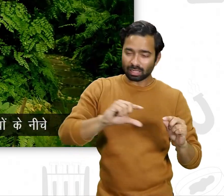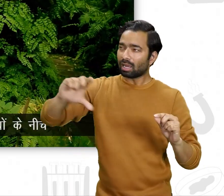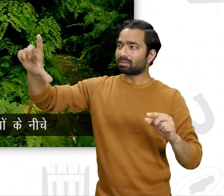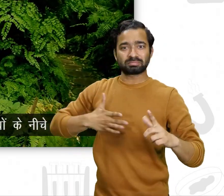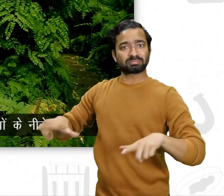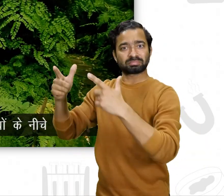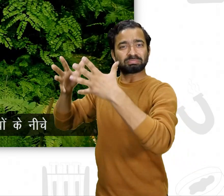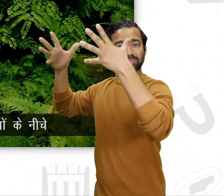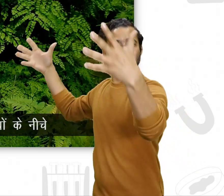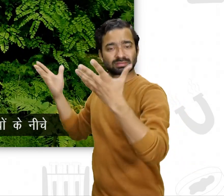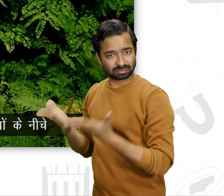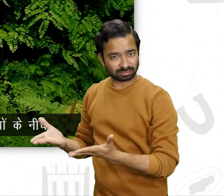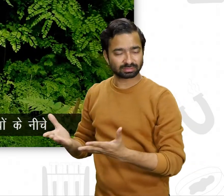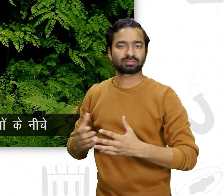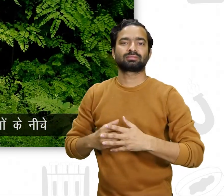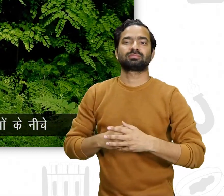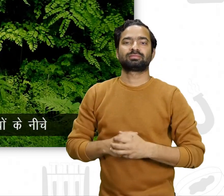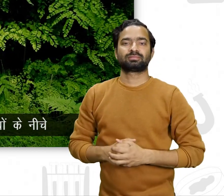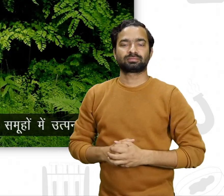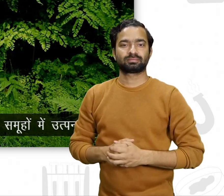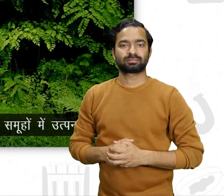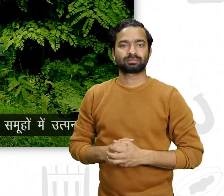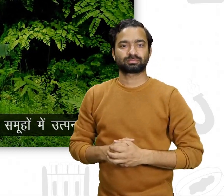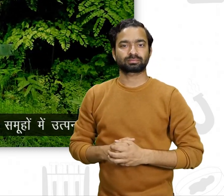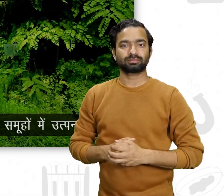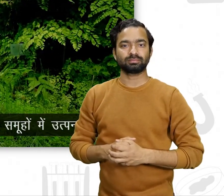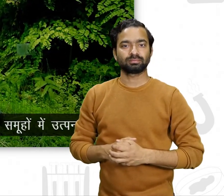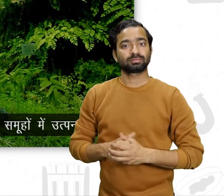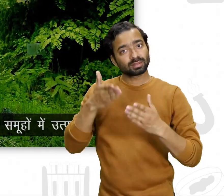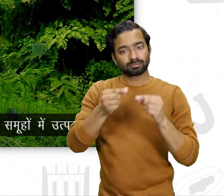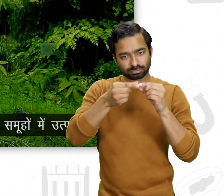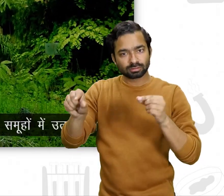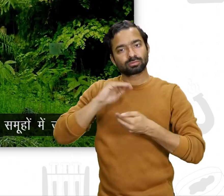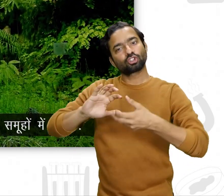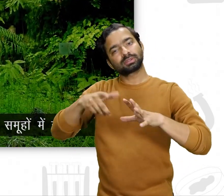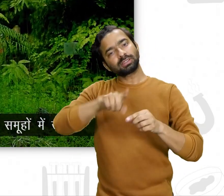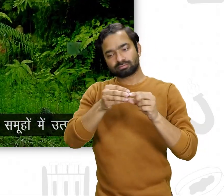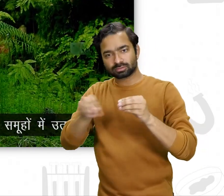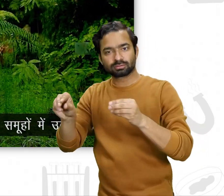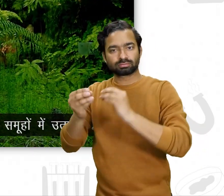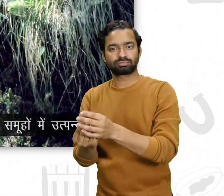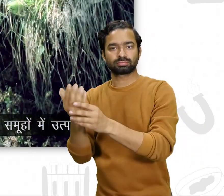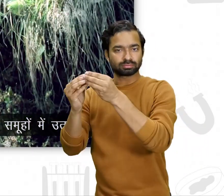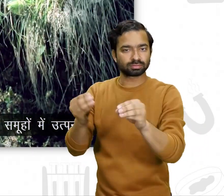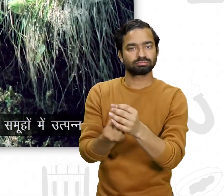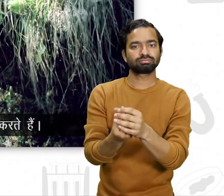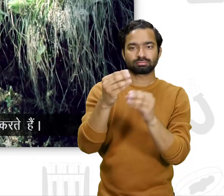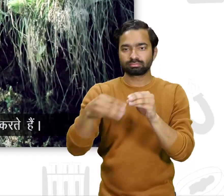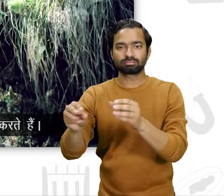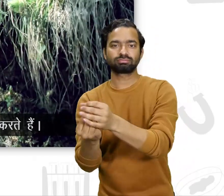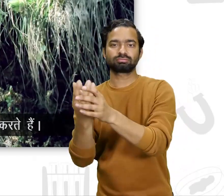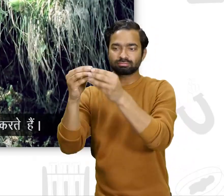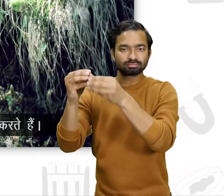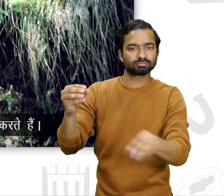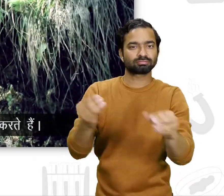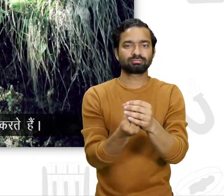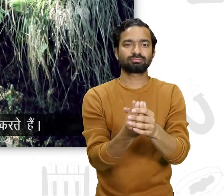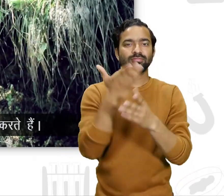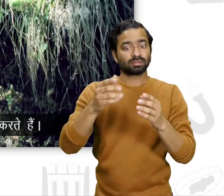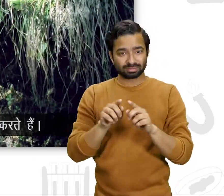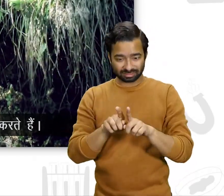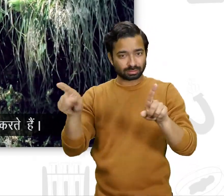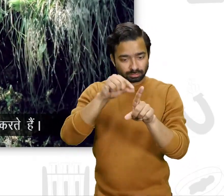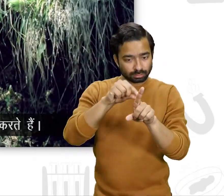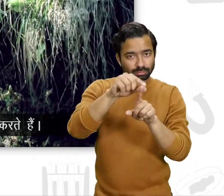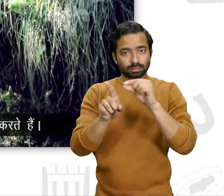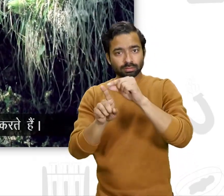are vascular plants that reproduce by releasing spores produced in the clusters of spore-producing